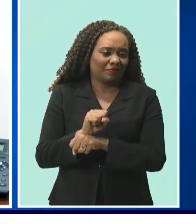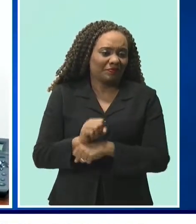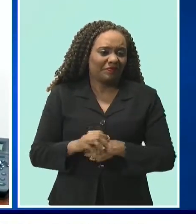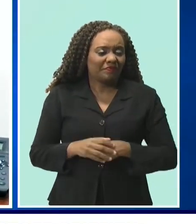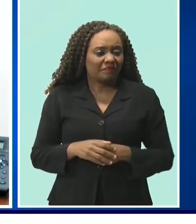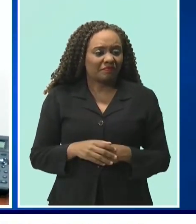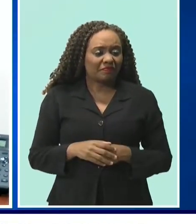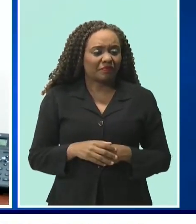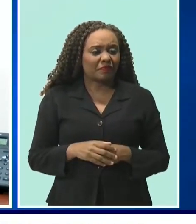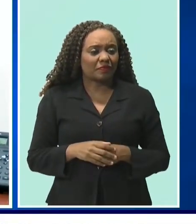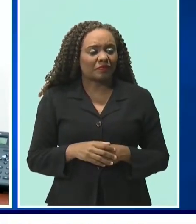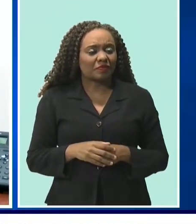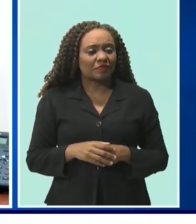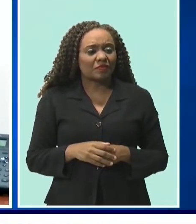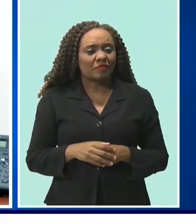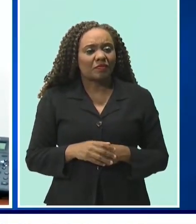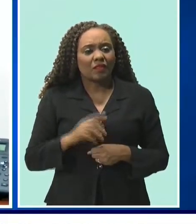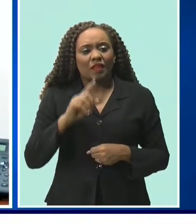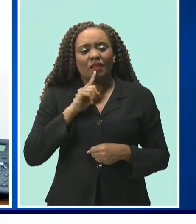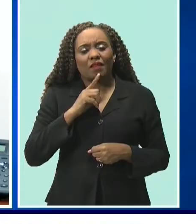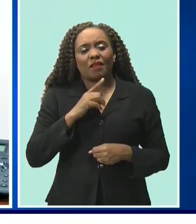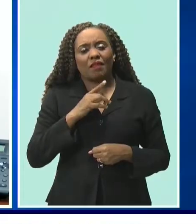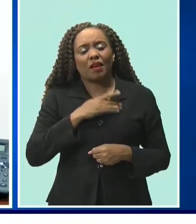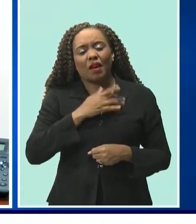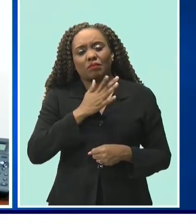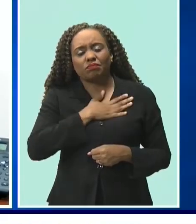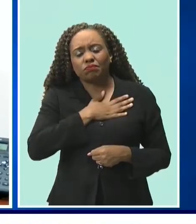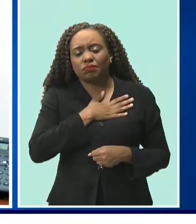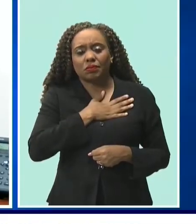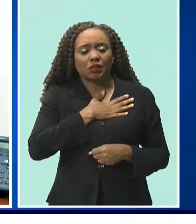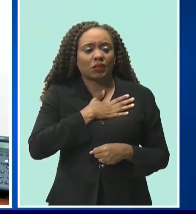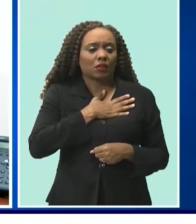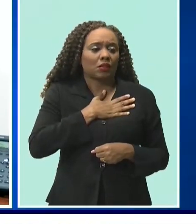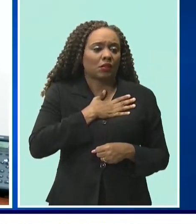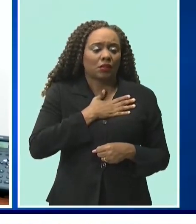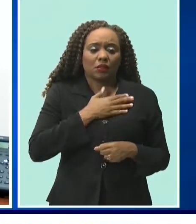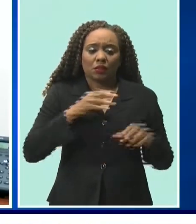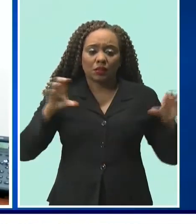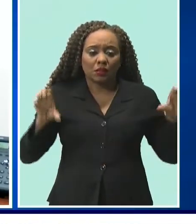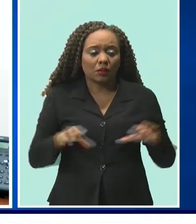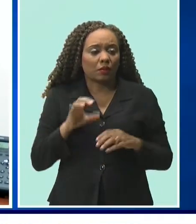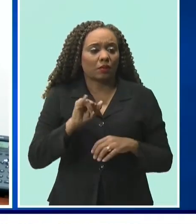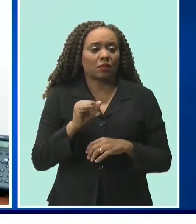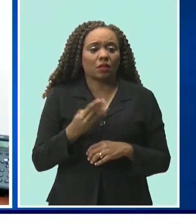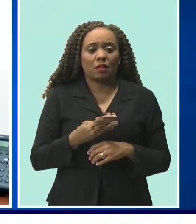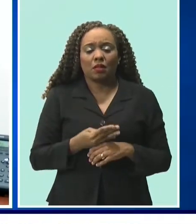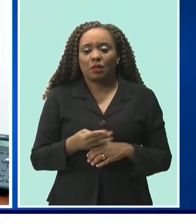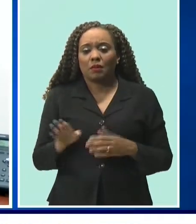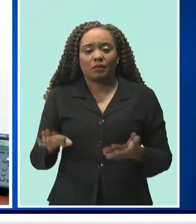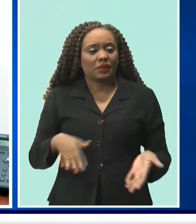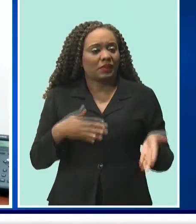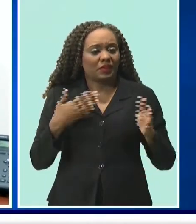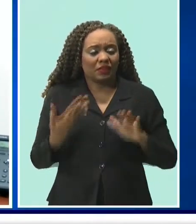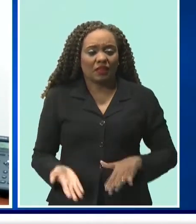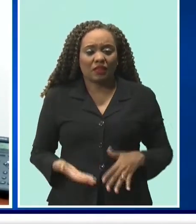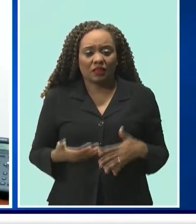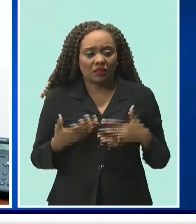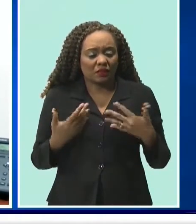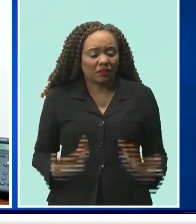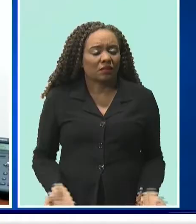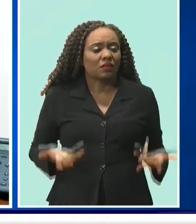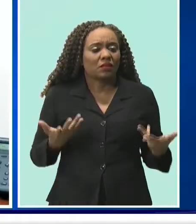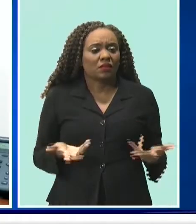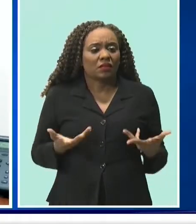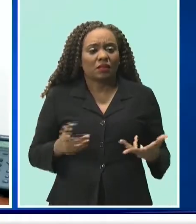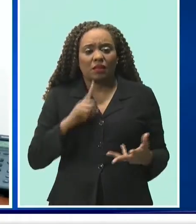Yeah, and it's really heartbreaking what happened, knowing that he was just doing his job, and to lose his life in such a way, it